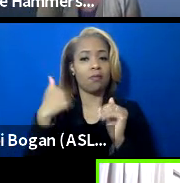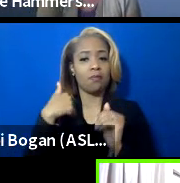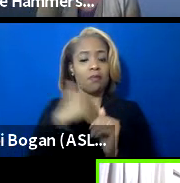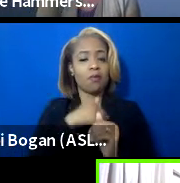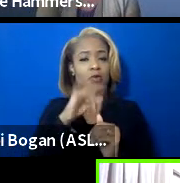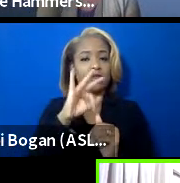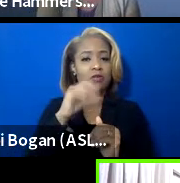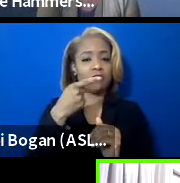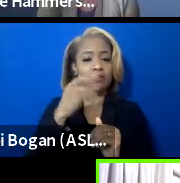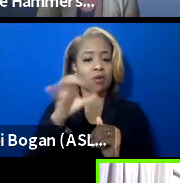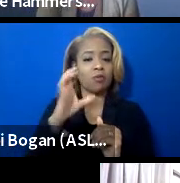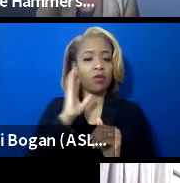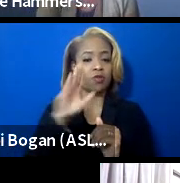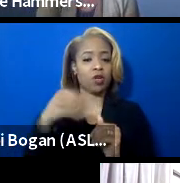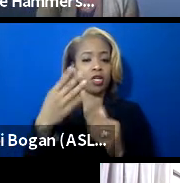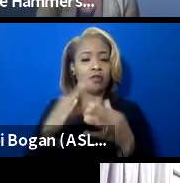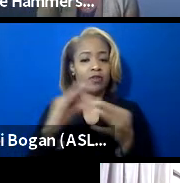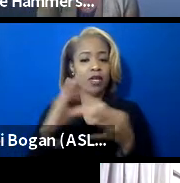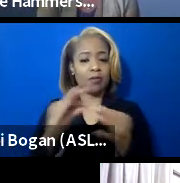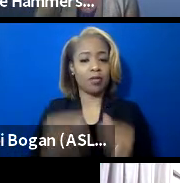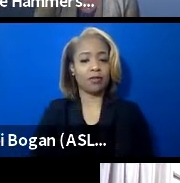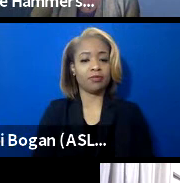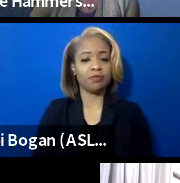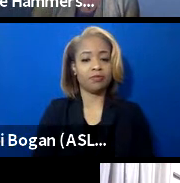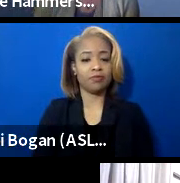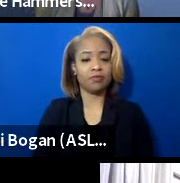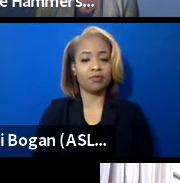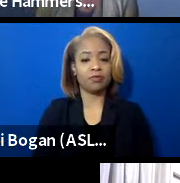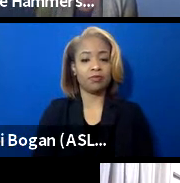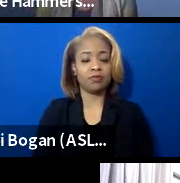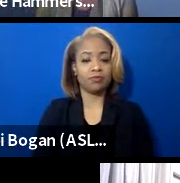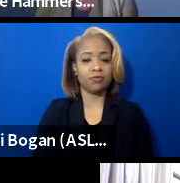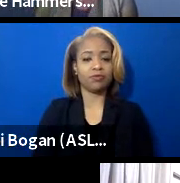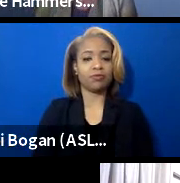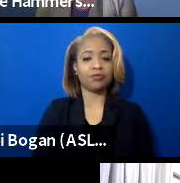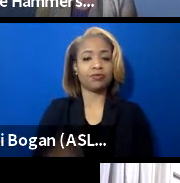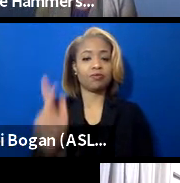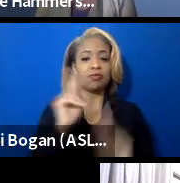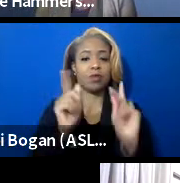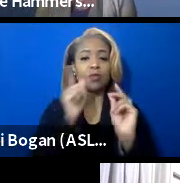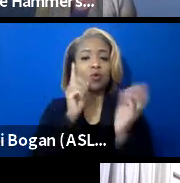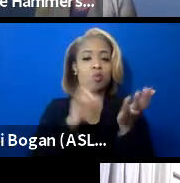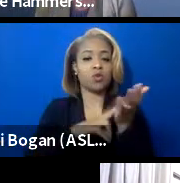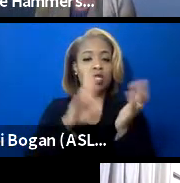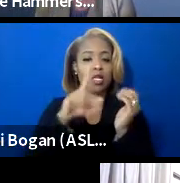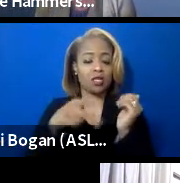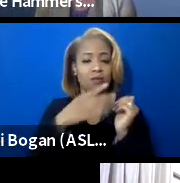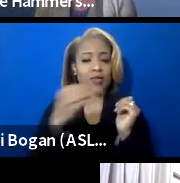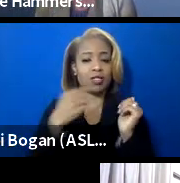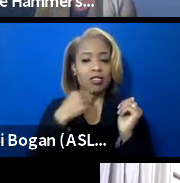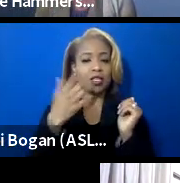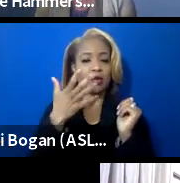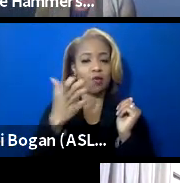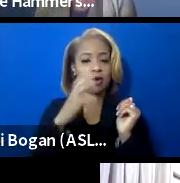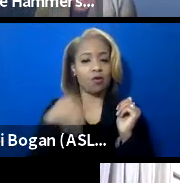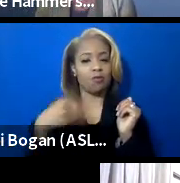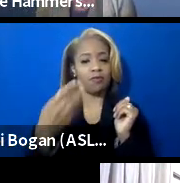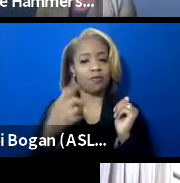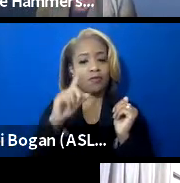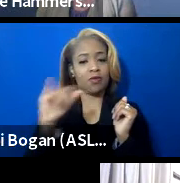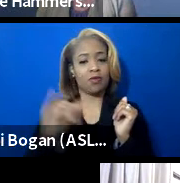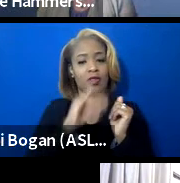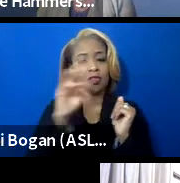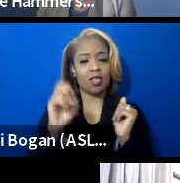Sally. Thank you very much, Madam Chair. So individuals who have signed up and indicated that they would like to provide live